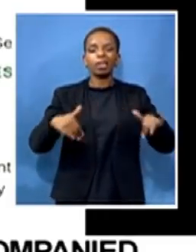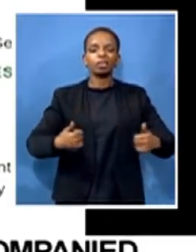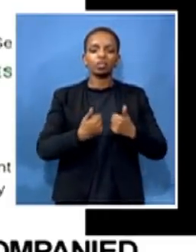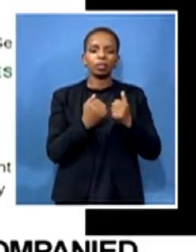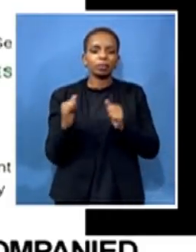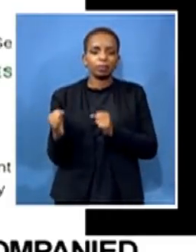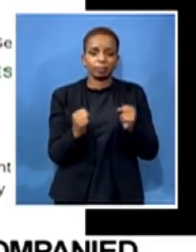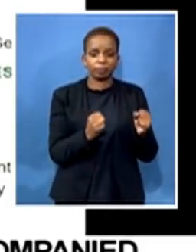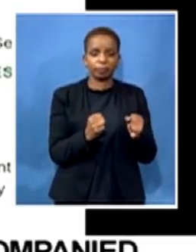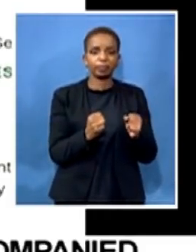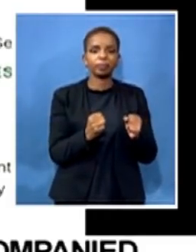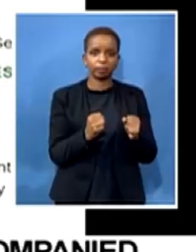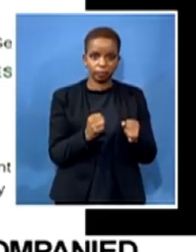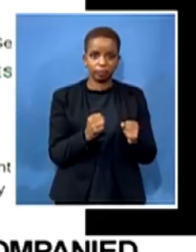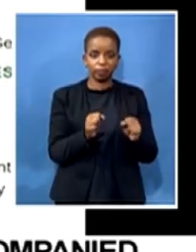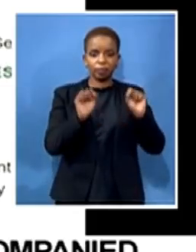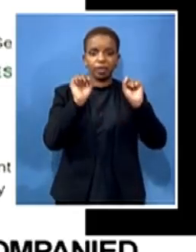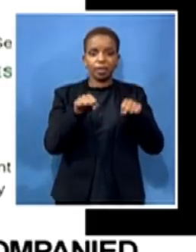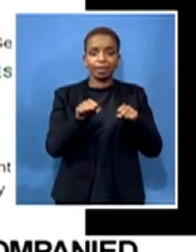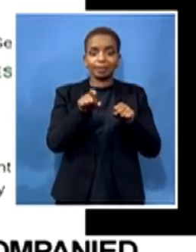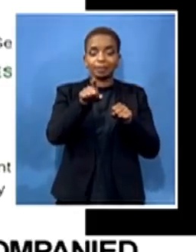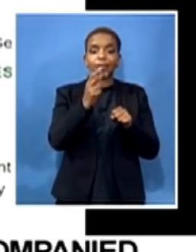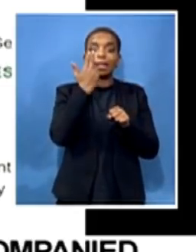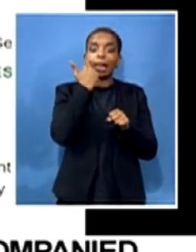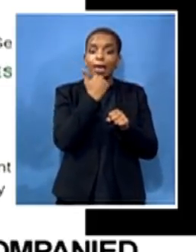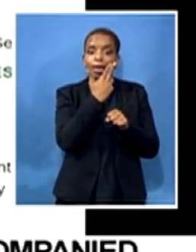a nice thing to keep